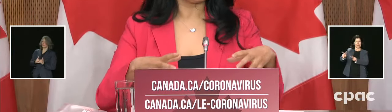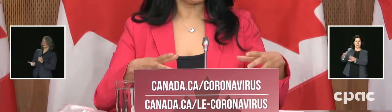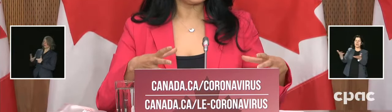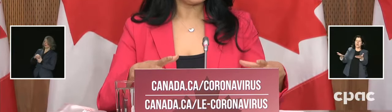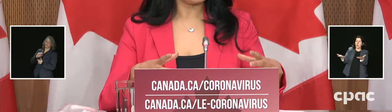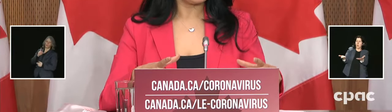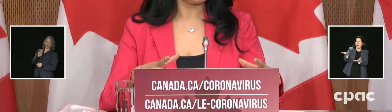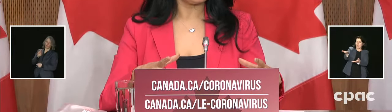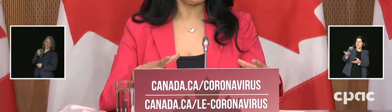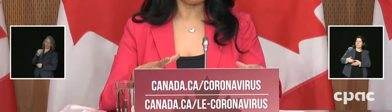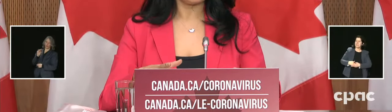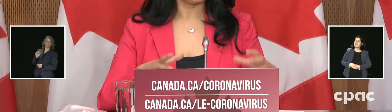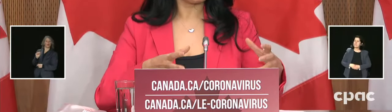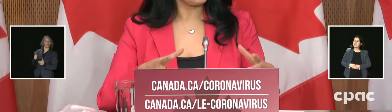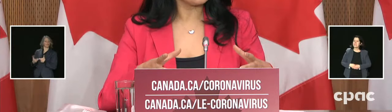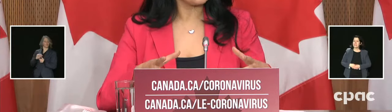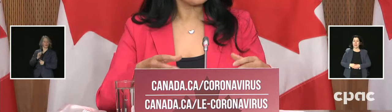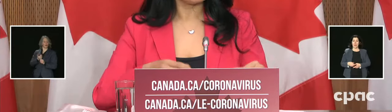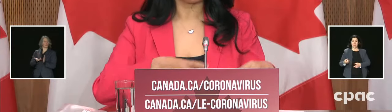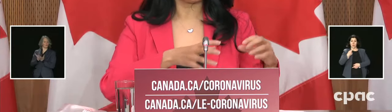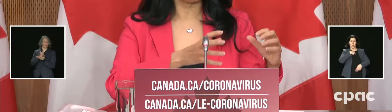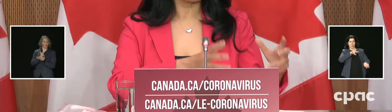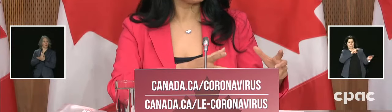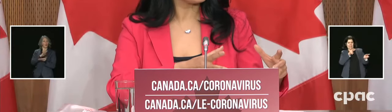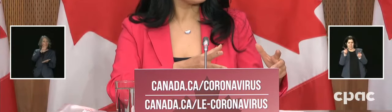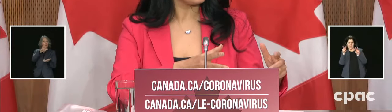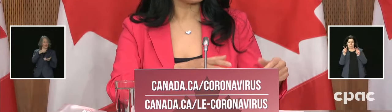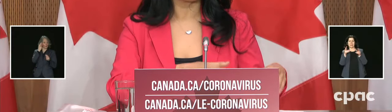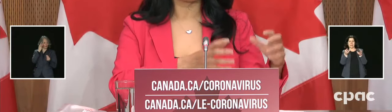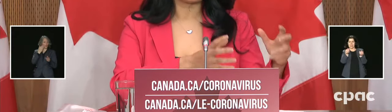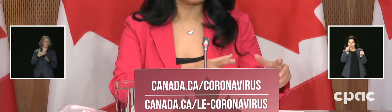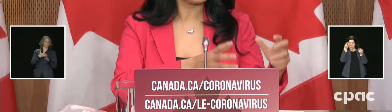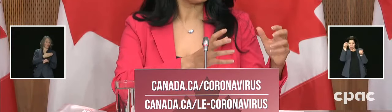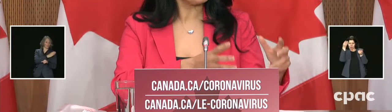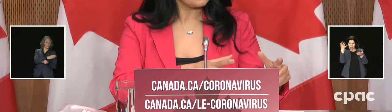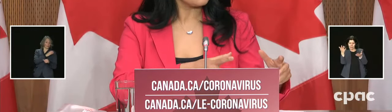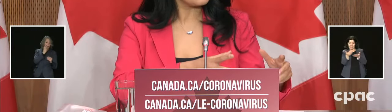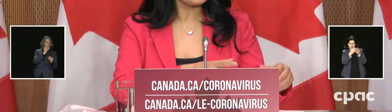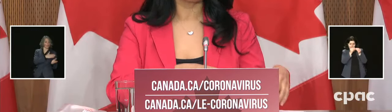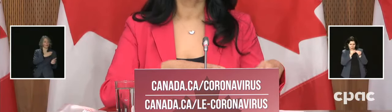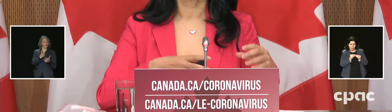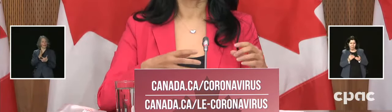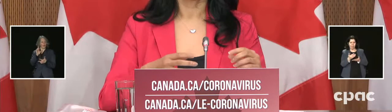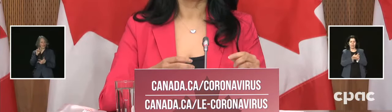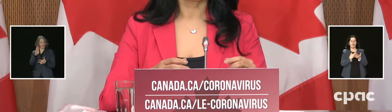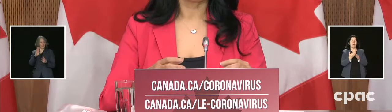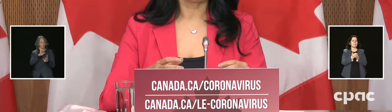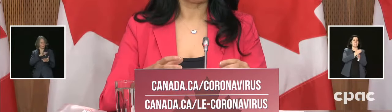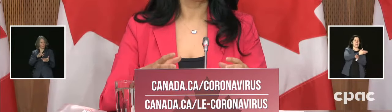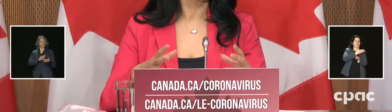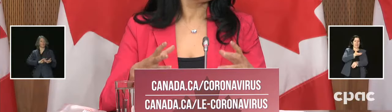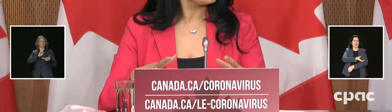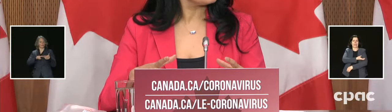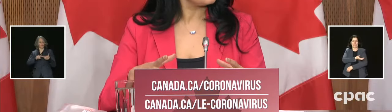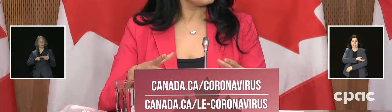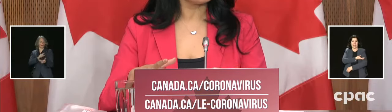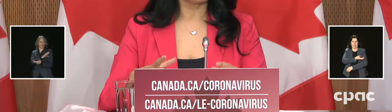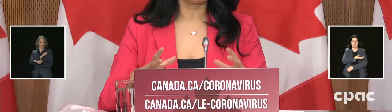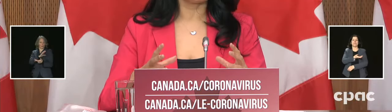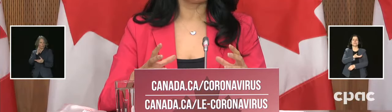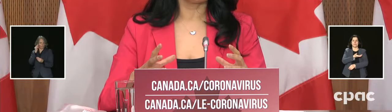at the sort of the data that comes in, it's in 3 big chunks. One is the preclinical data, that's lab animal studies. Then we have the